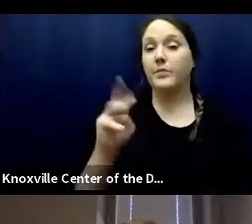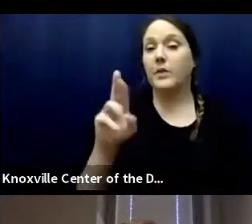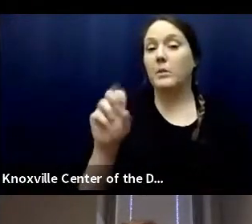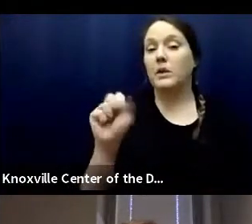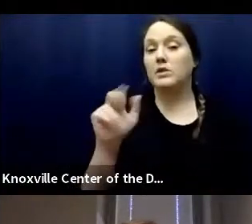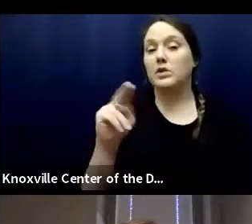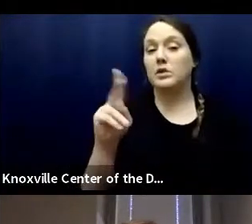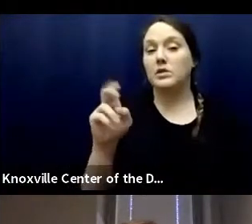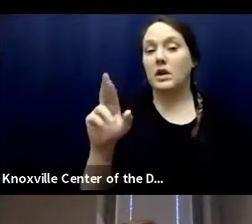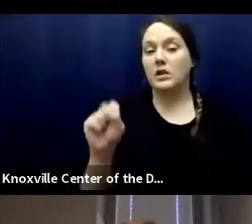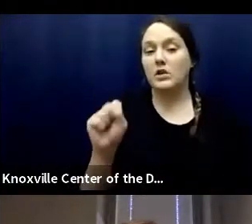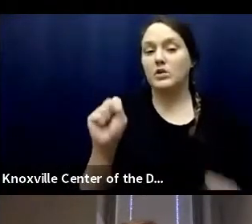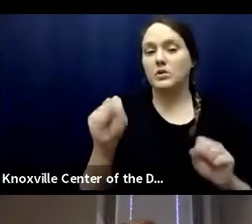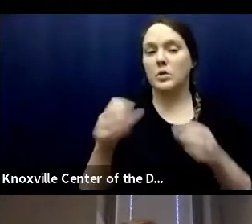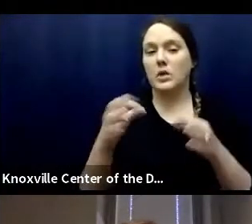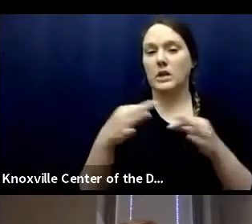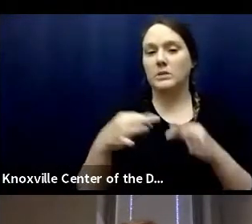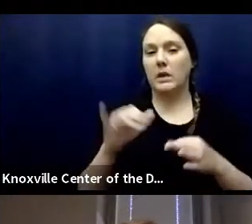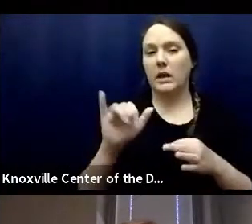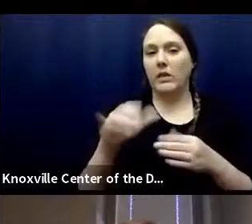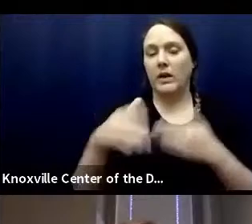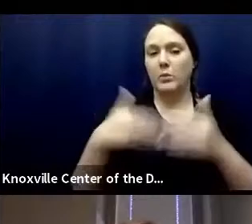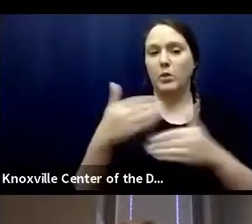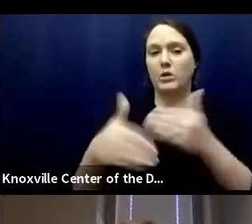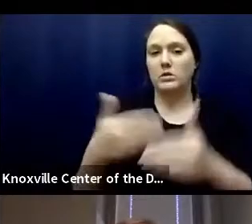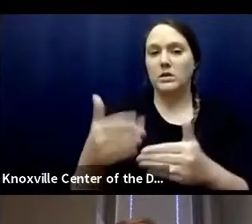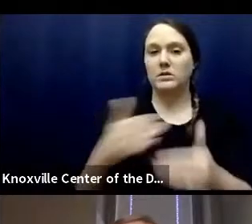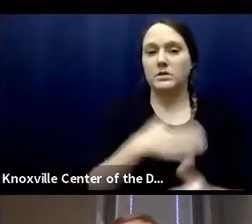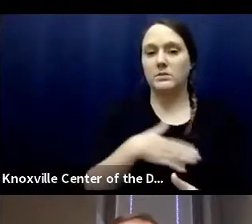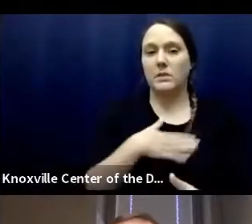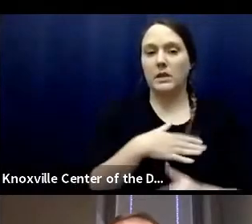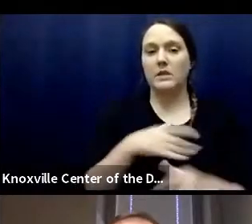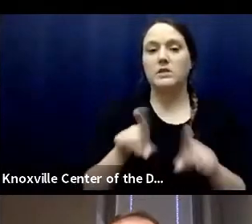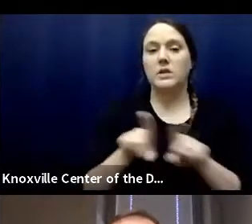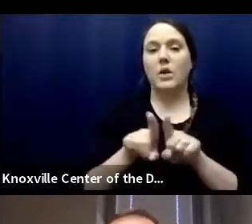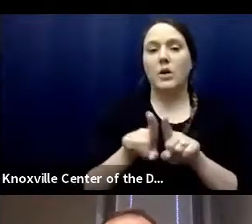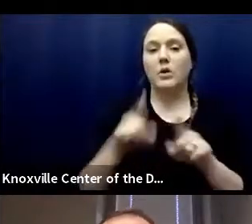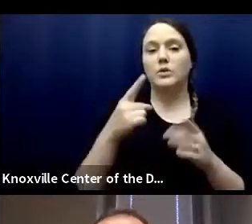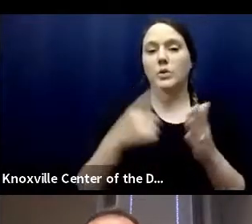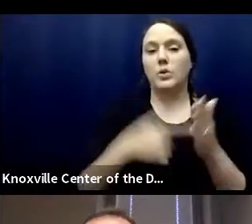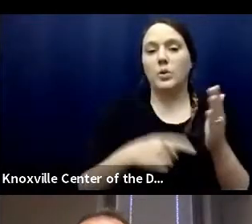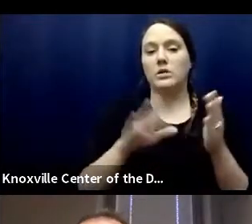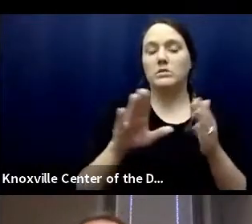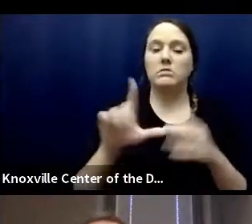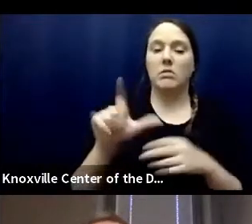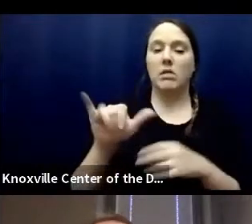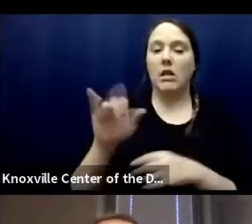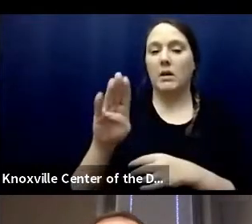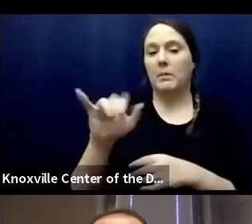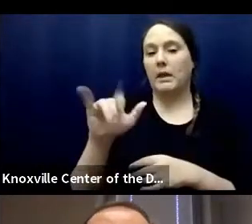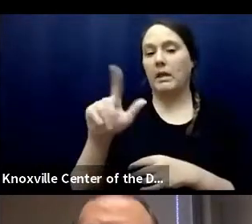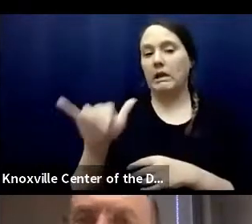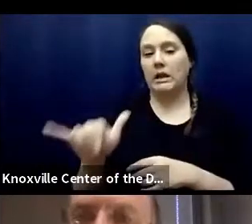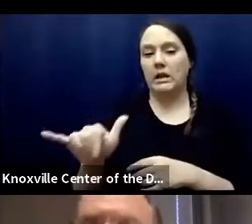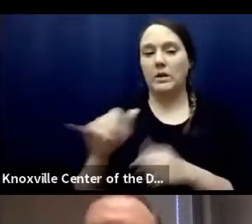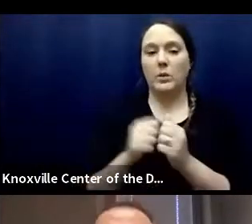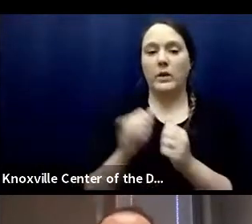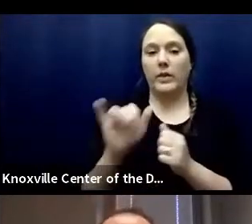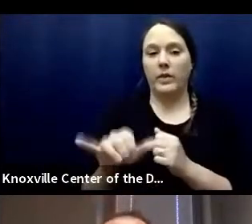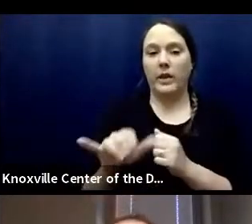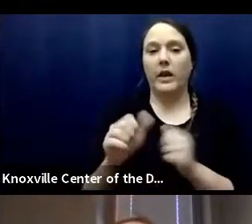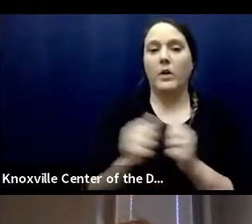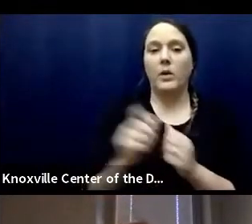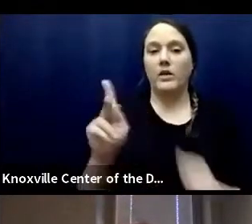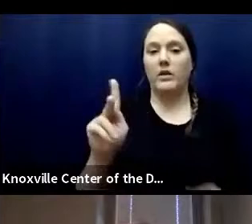you describe that process, please? And also, what sort of liability would that potentially put